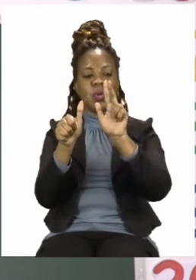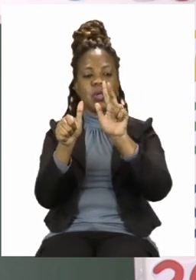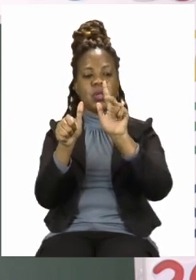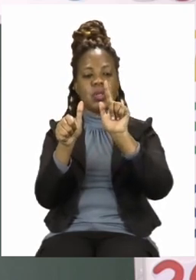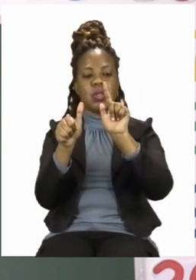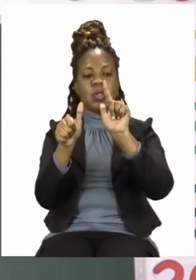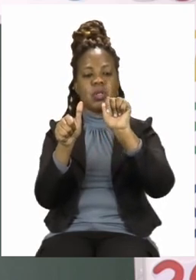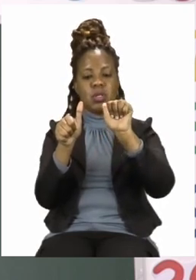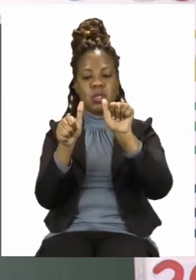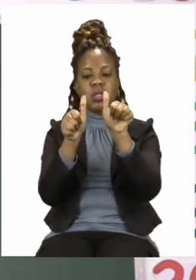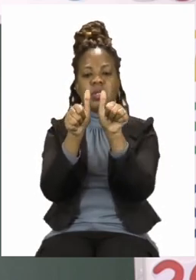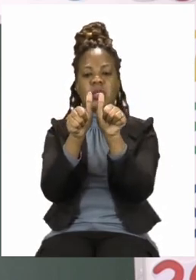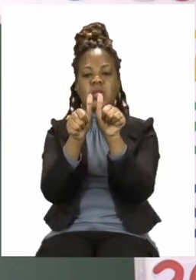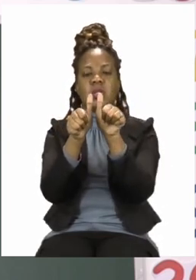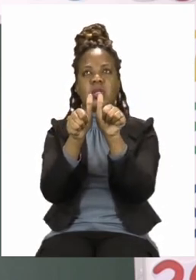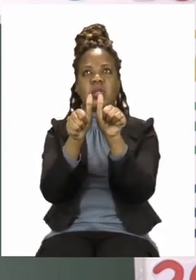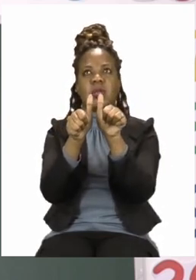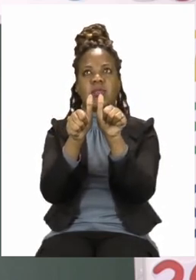1, 2, 3, 4.